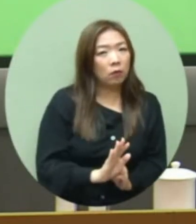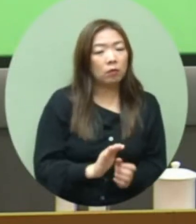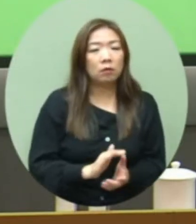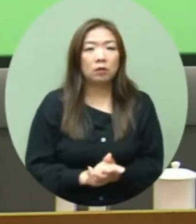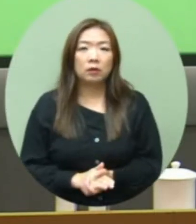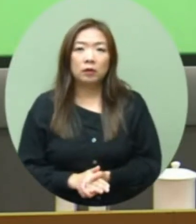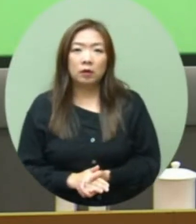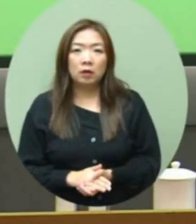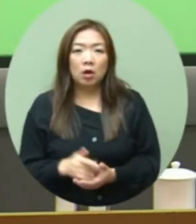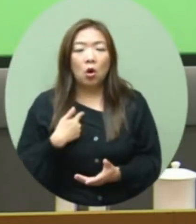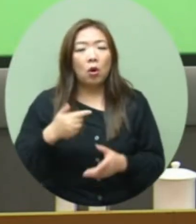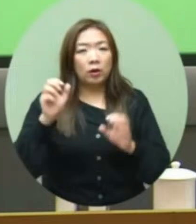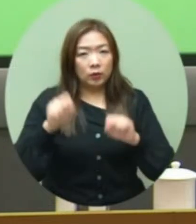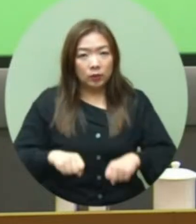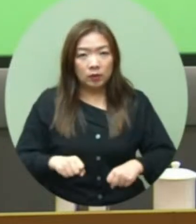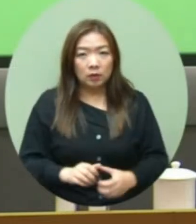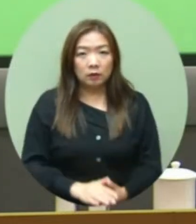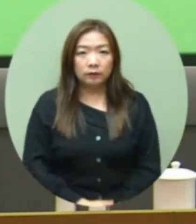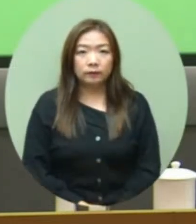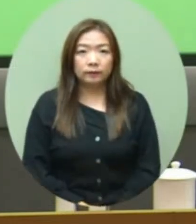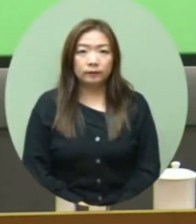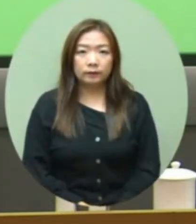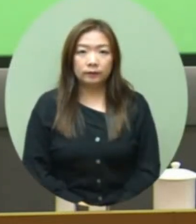you all